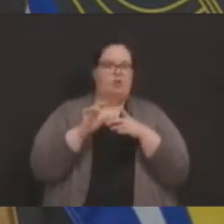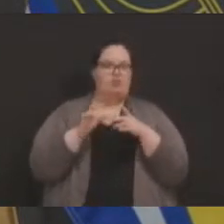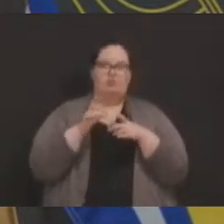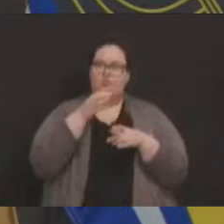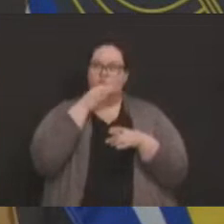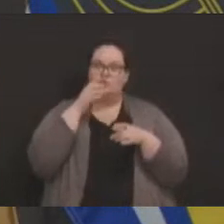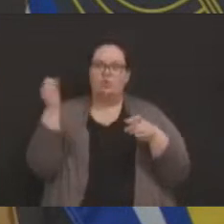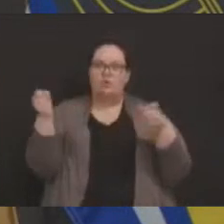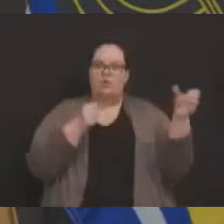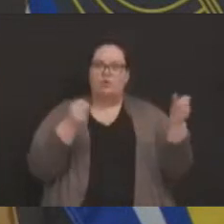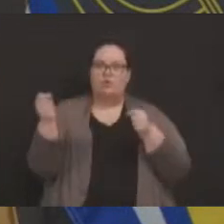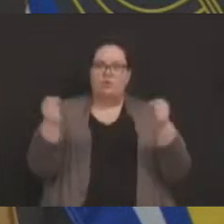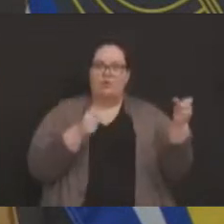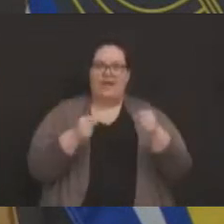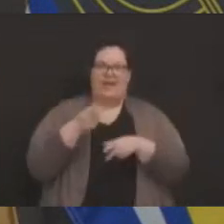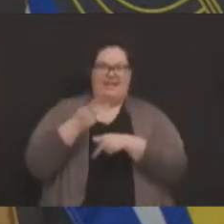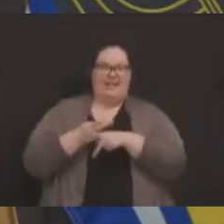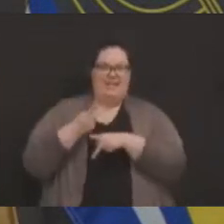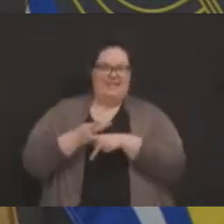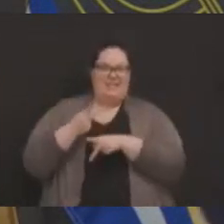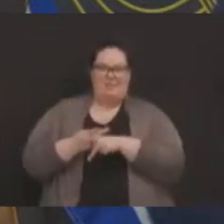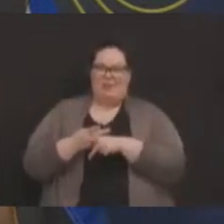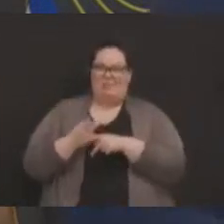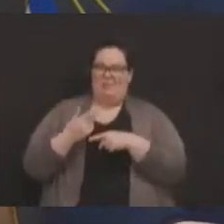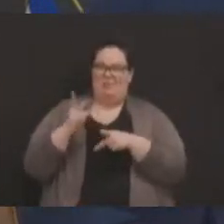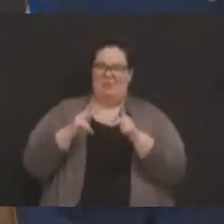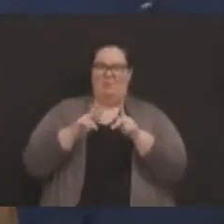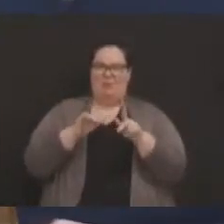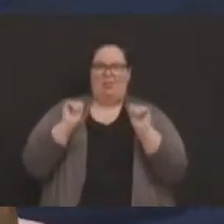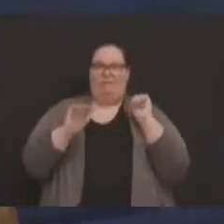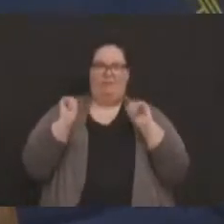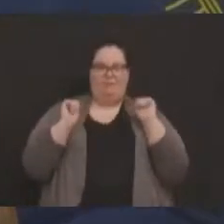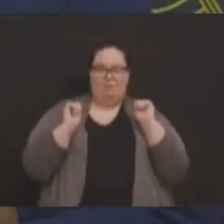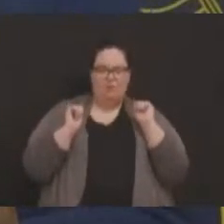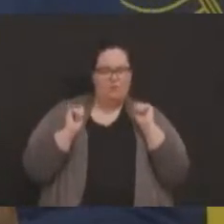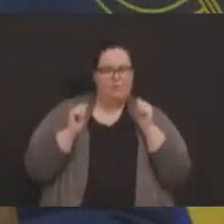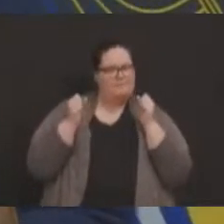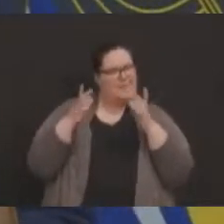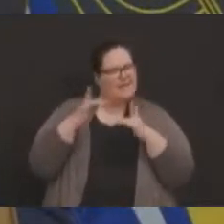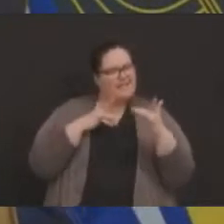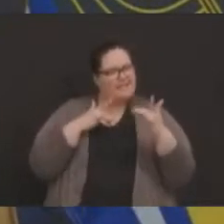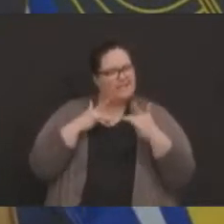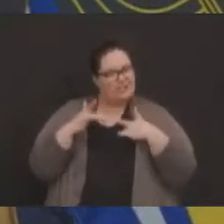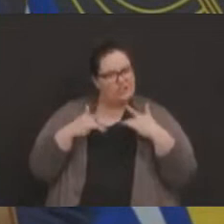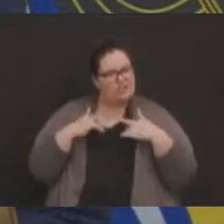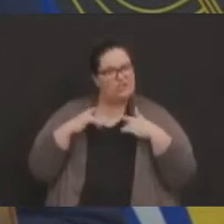LPNs over these issues, and do you plan to meet with them to discuss their concerns?